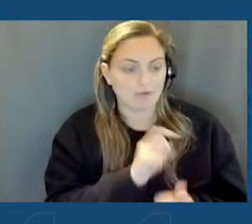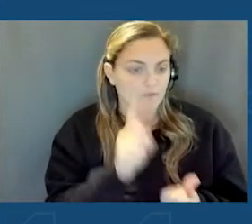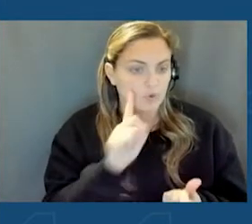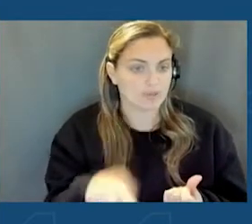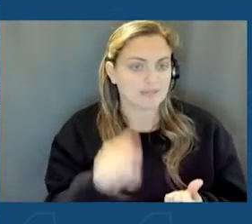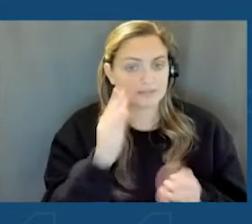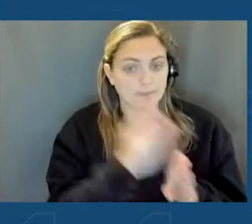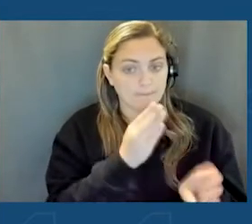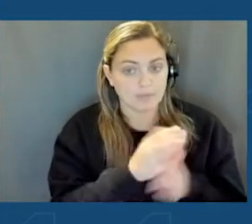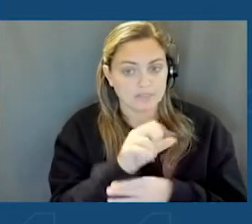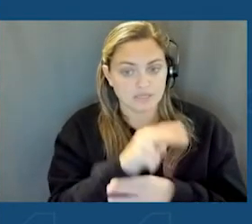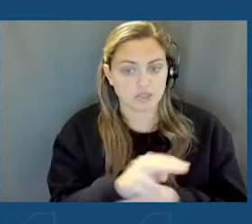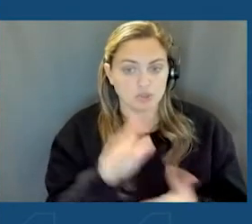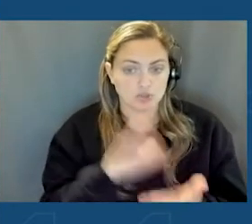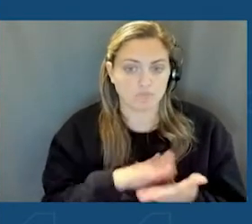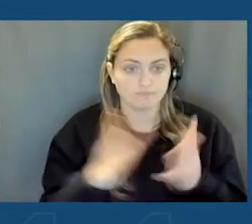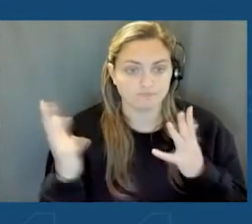applause.